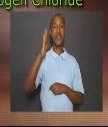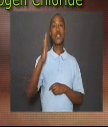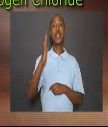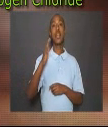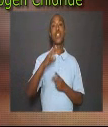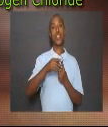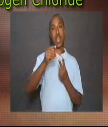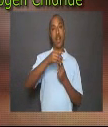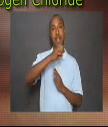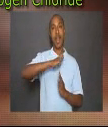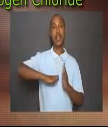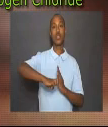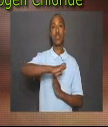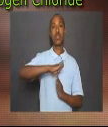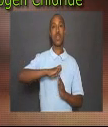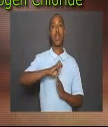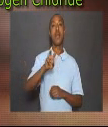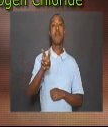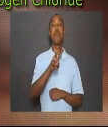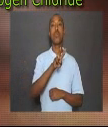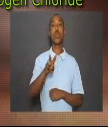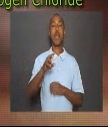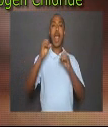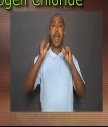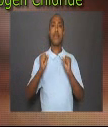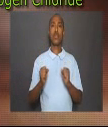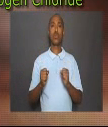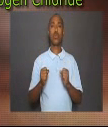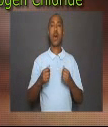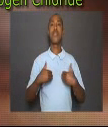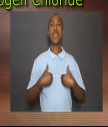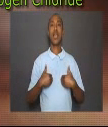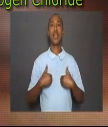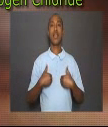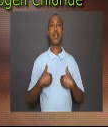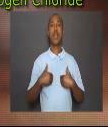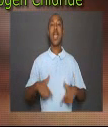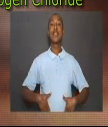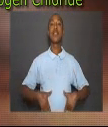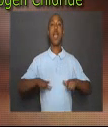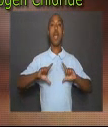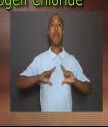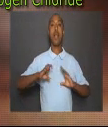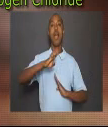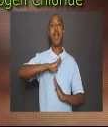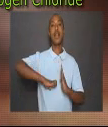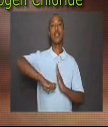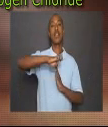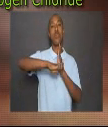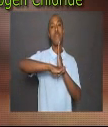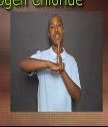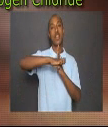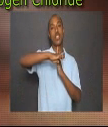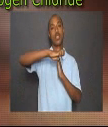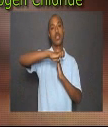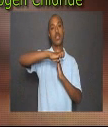share an electron, then both will be able to attain a stable electron